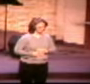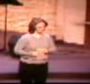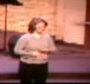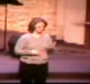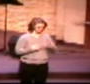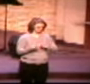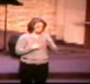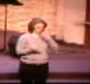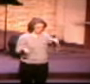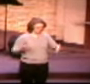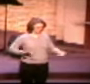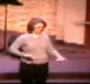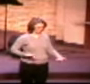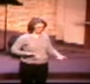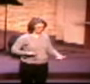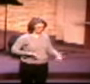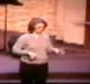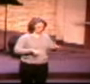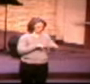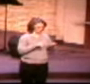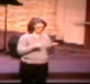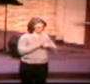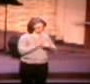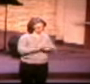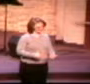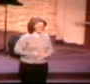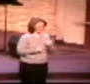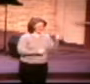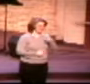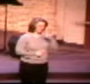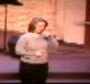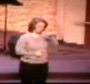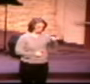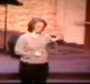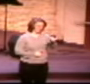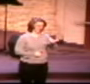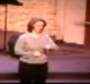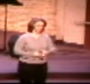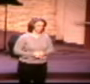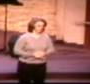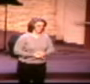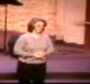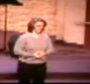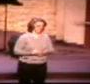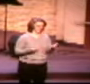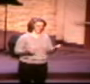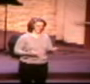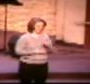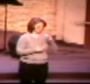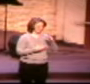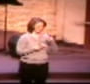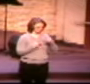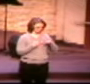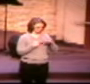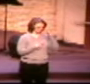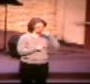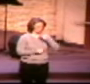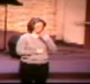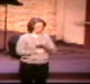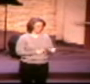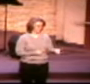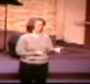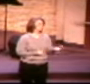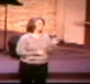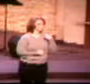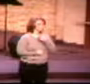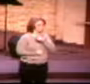though mortal, were meant to live forever. And here's the other beautiful thing, church.